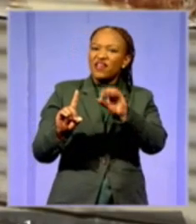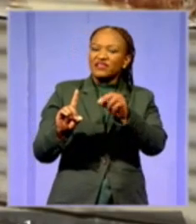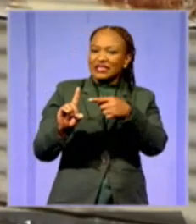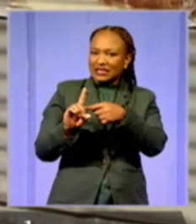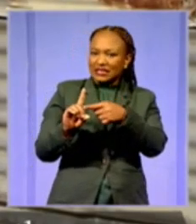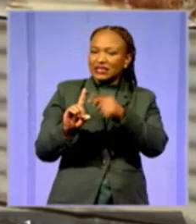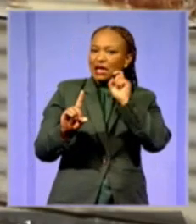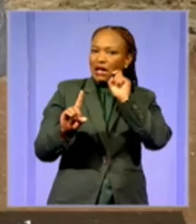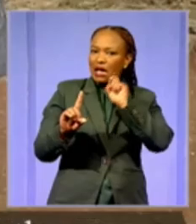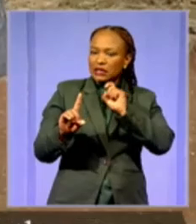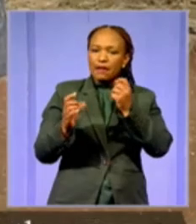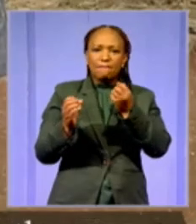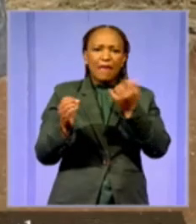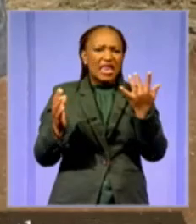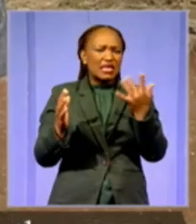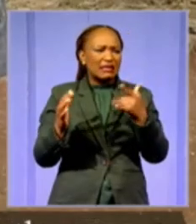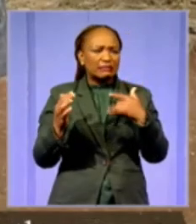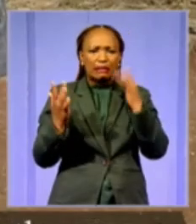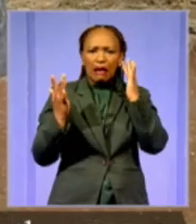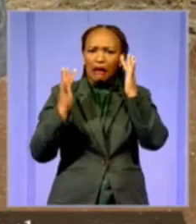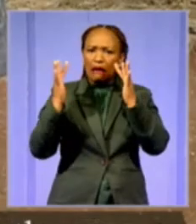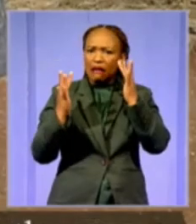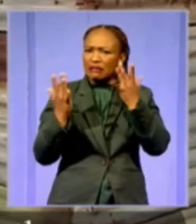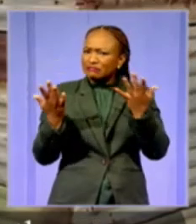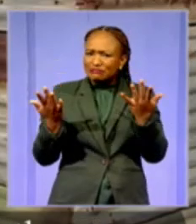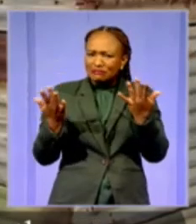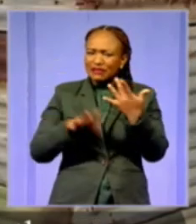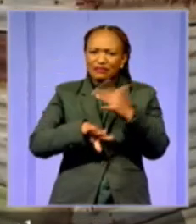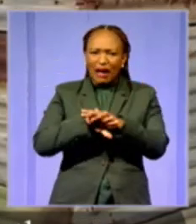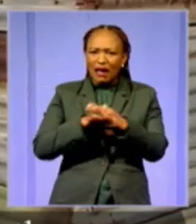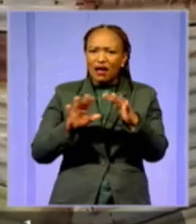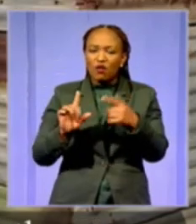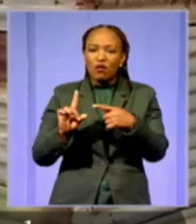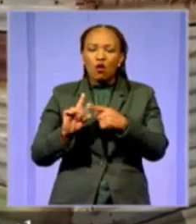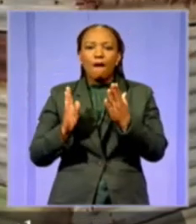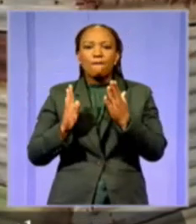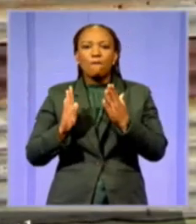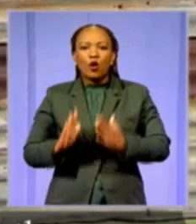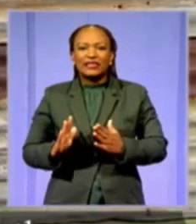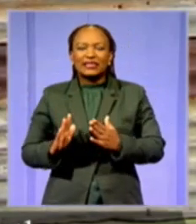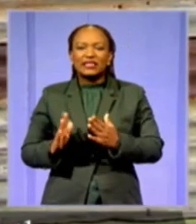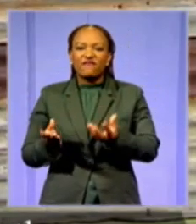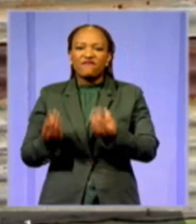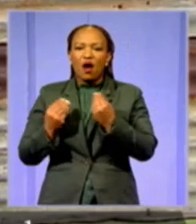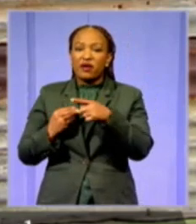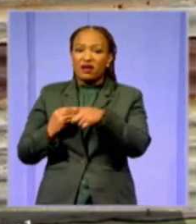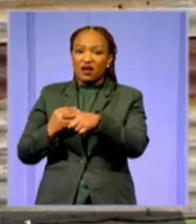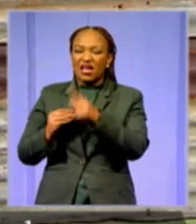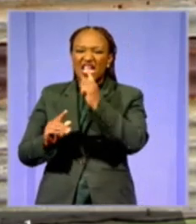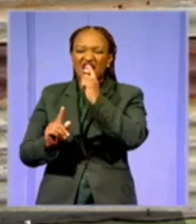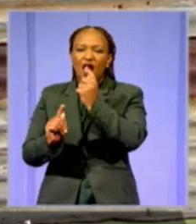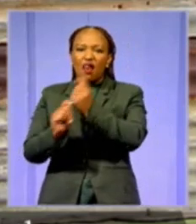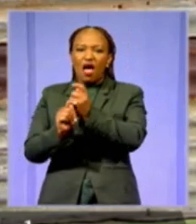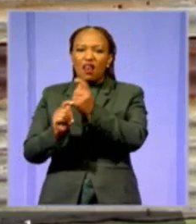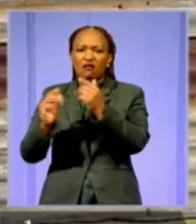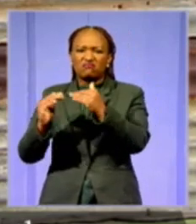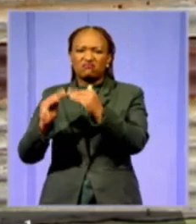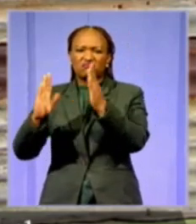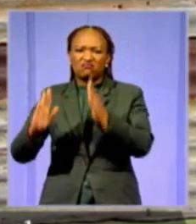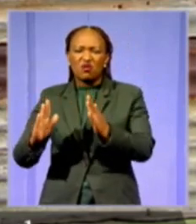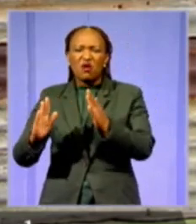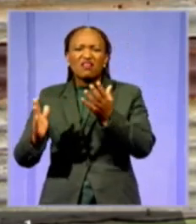dikarabo. Mmele wa hae o seng o senyehile o fumanwe ka hare mokhukhu ona ka mora hore baahi ba hahlamelwe ke monko